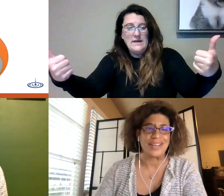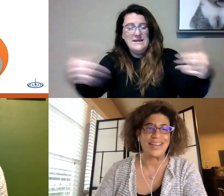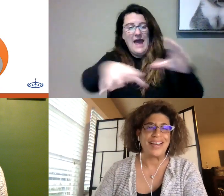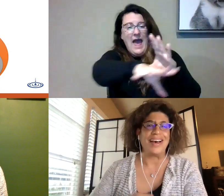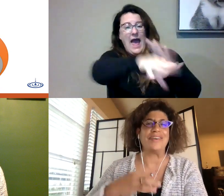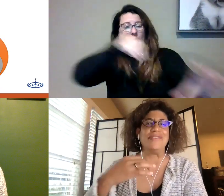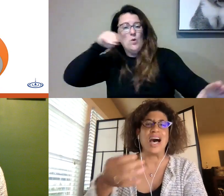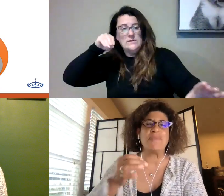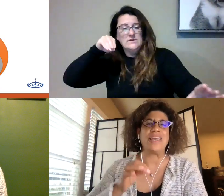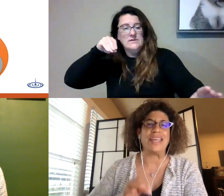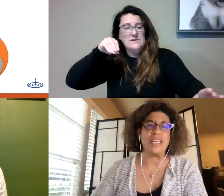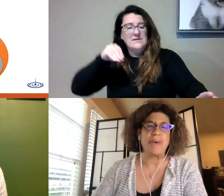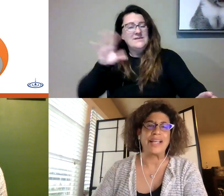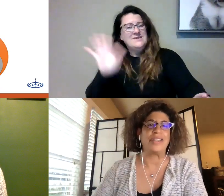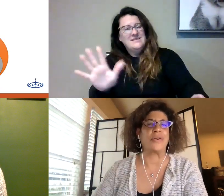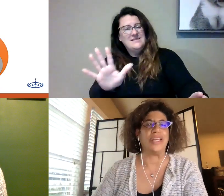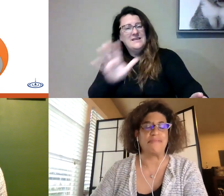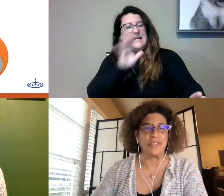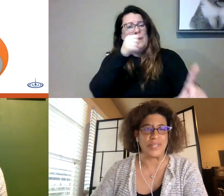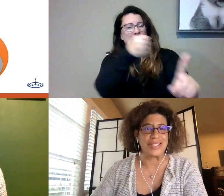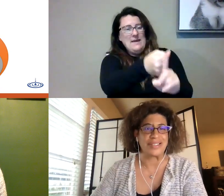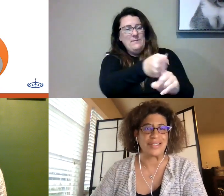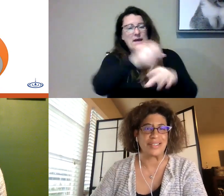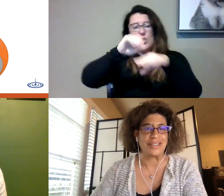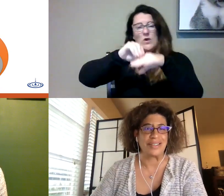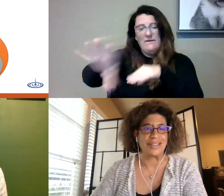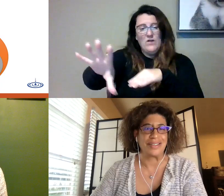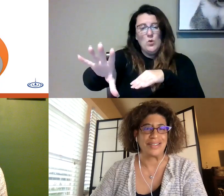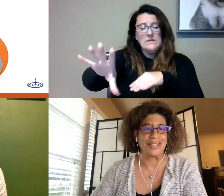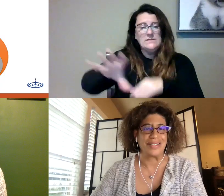out of not being impacted or influenced